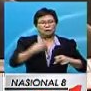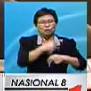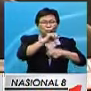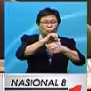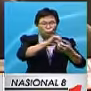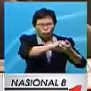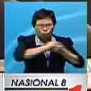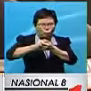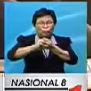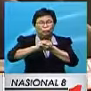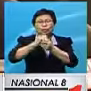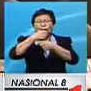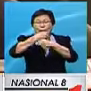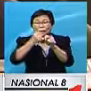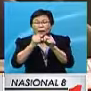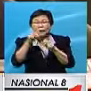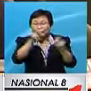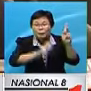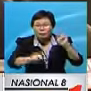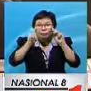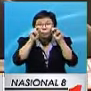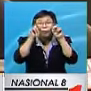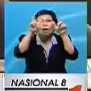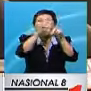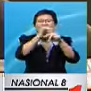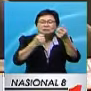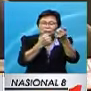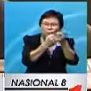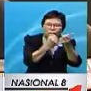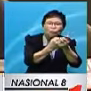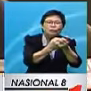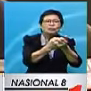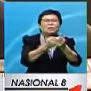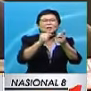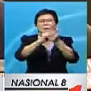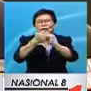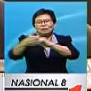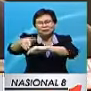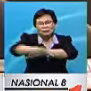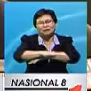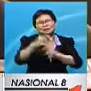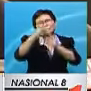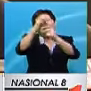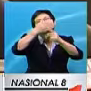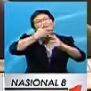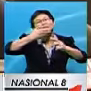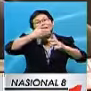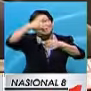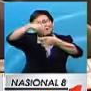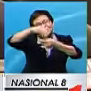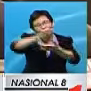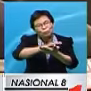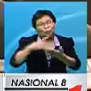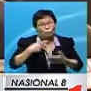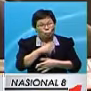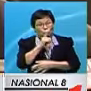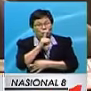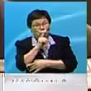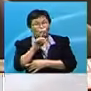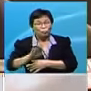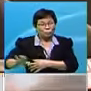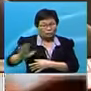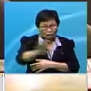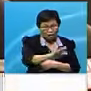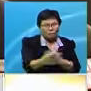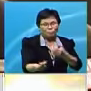create the public awareness as well as the support for the games that's coming. Yeah, especially amongst the young ones in schools. We want to make sure that they too